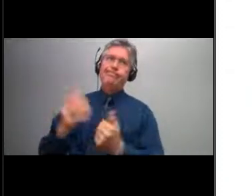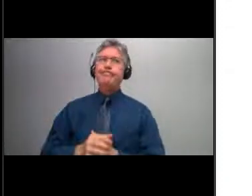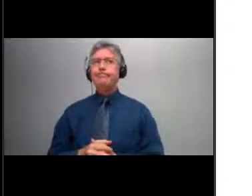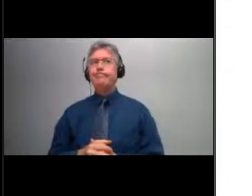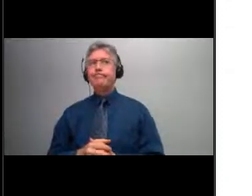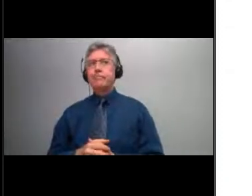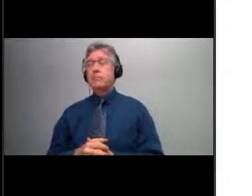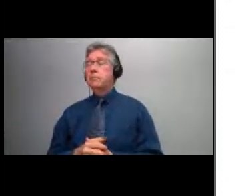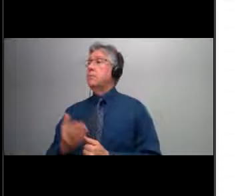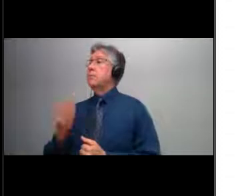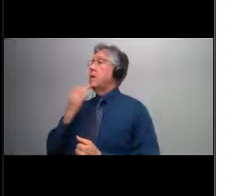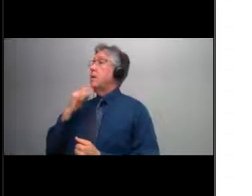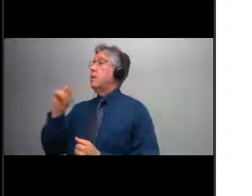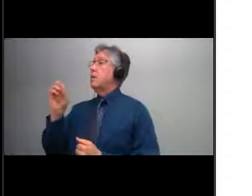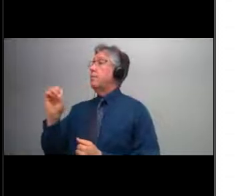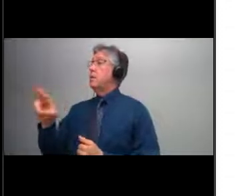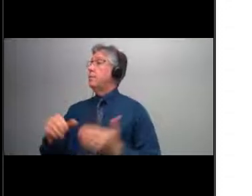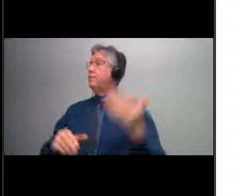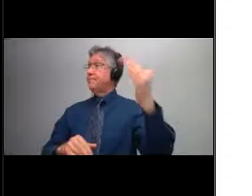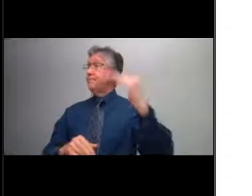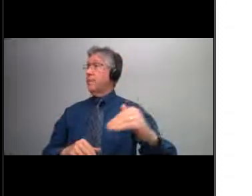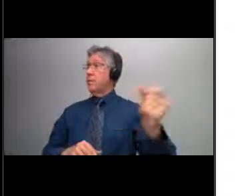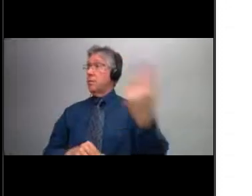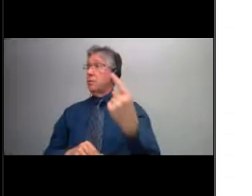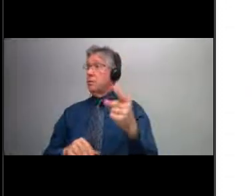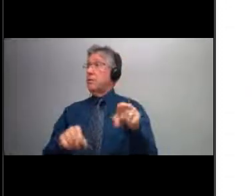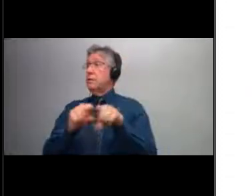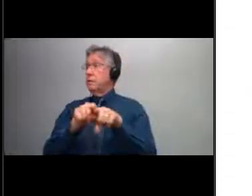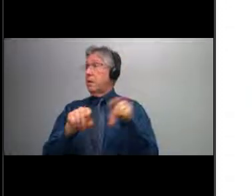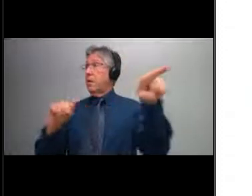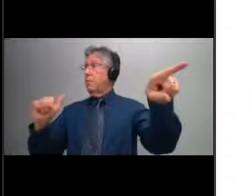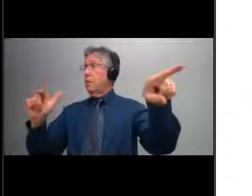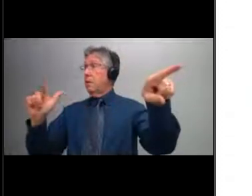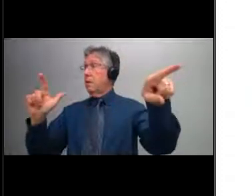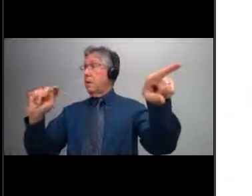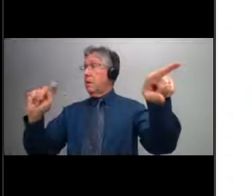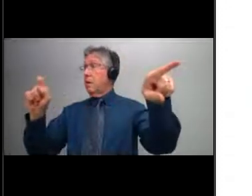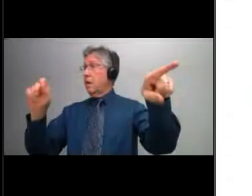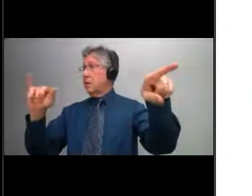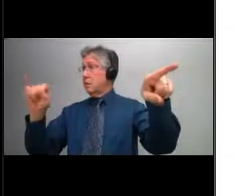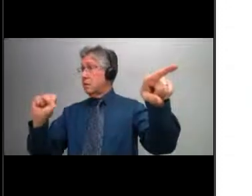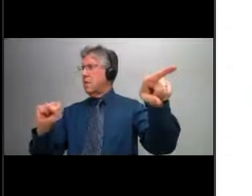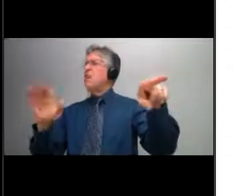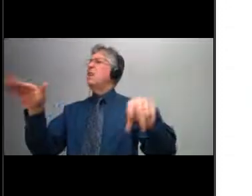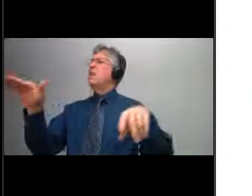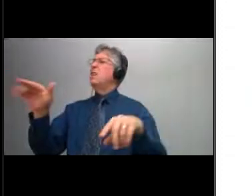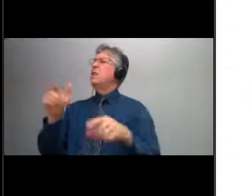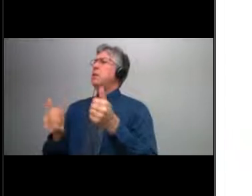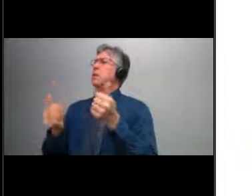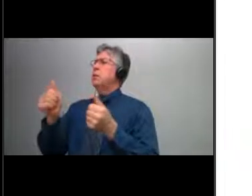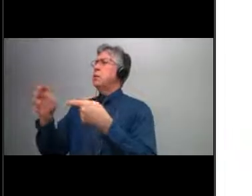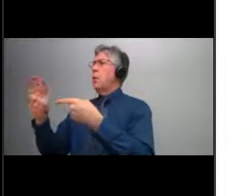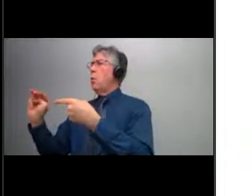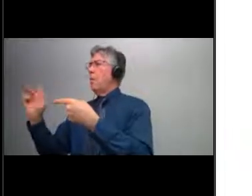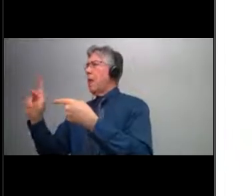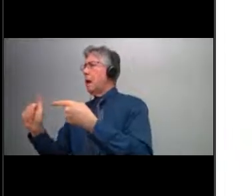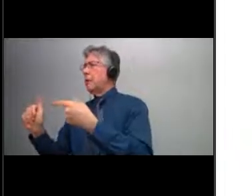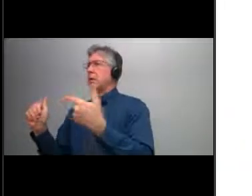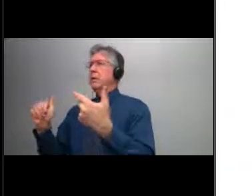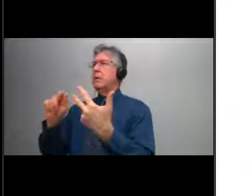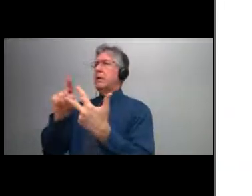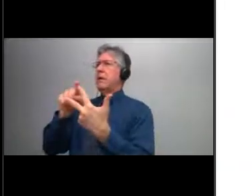Thank you, Zamir. Our next question comes from Alexis. Which agency, VDOT, WMATA, or Fairfax